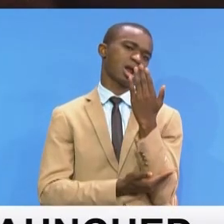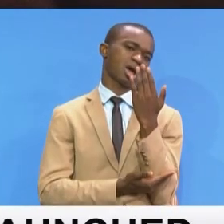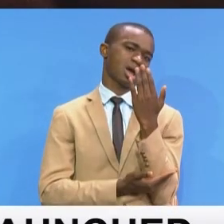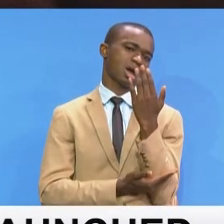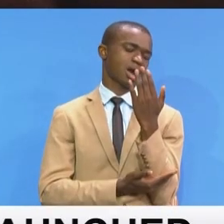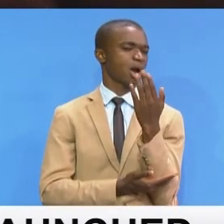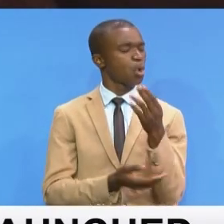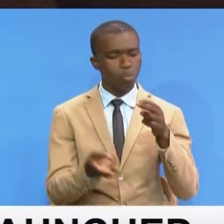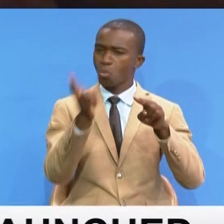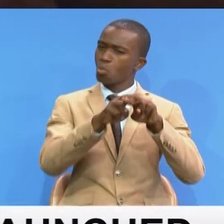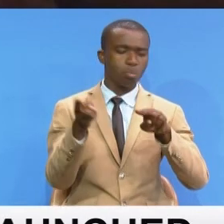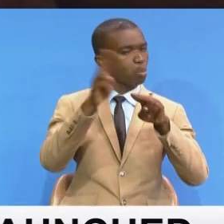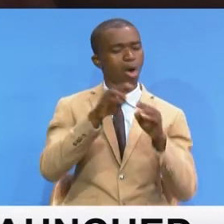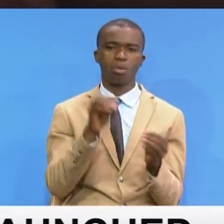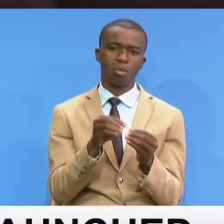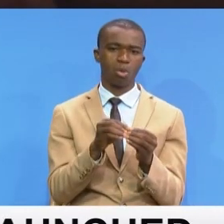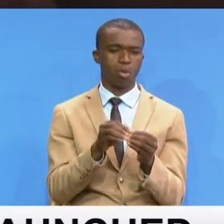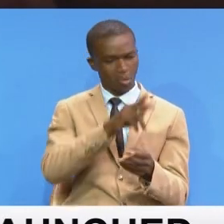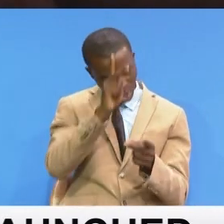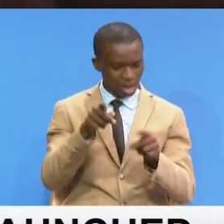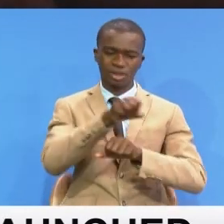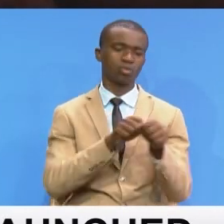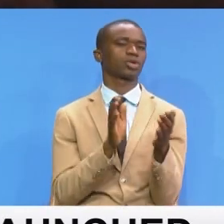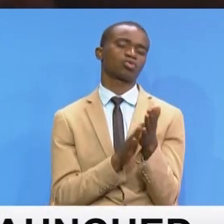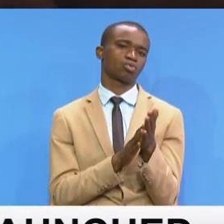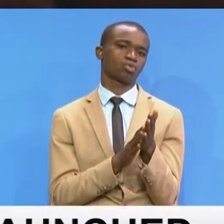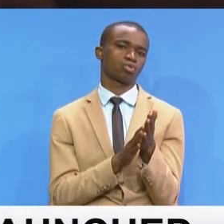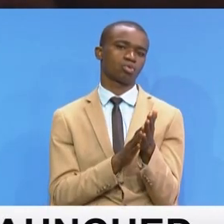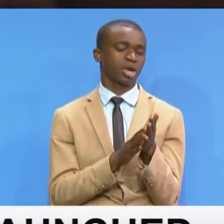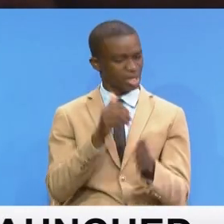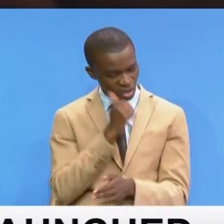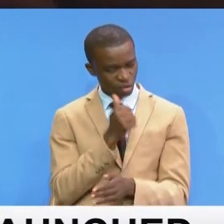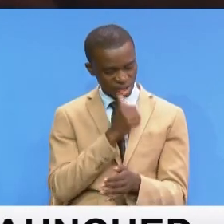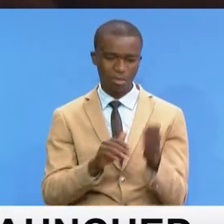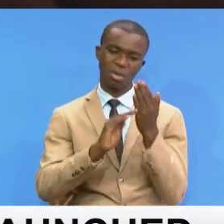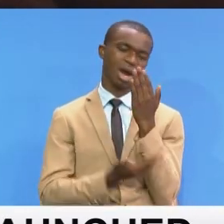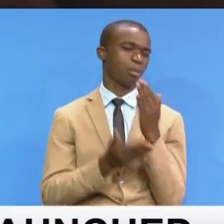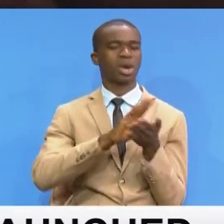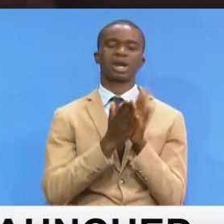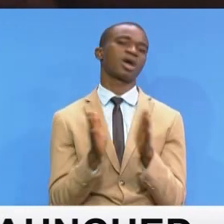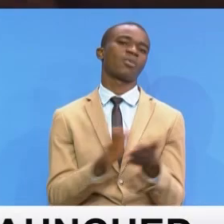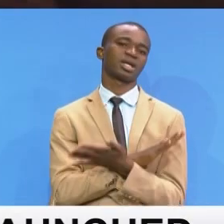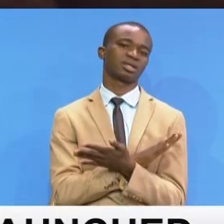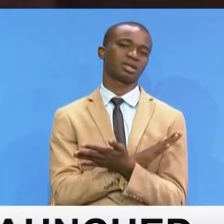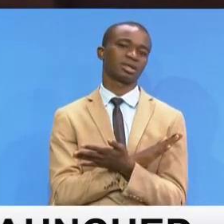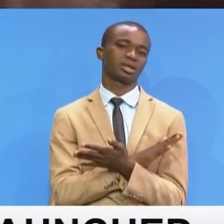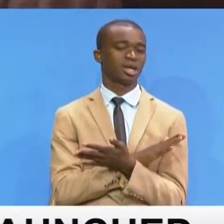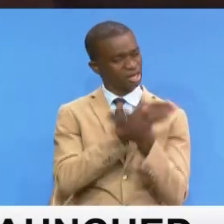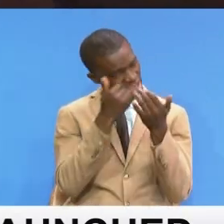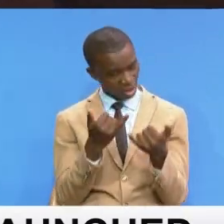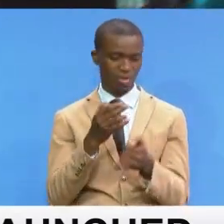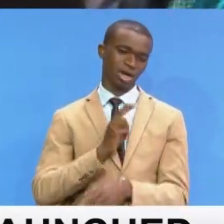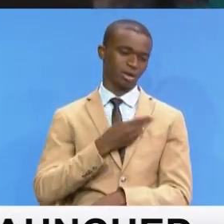from the secondary school. So our children, our girls, they are vulnerable because they are just